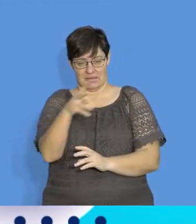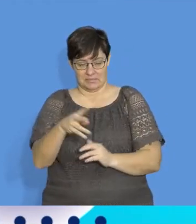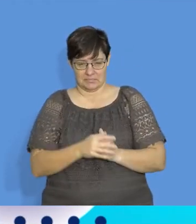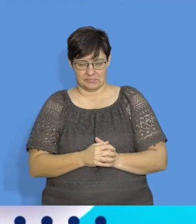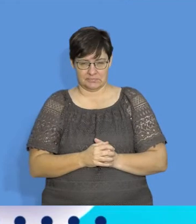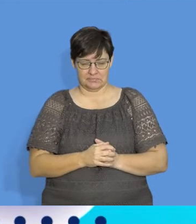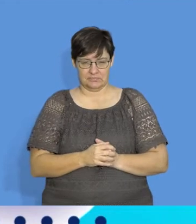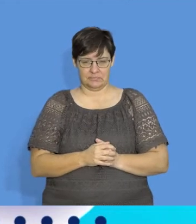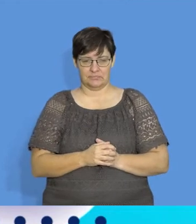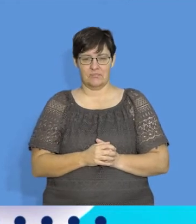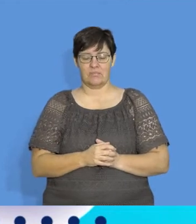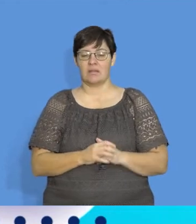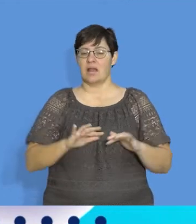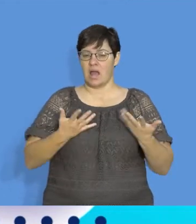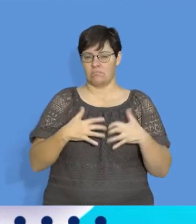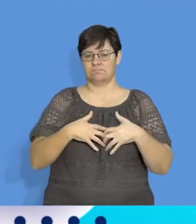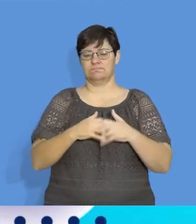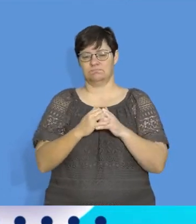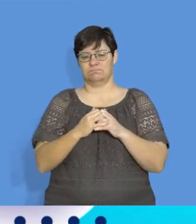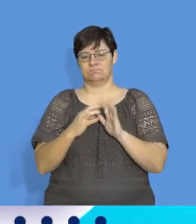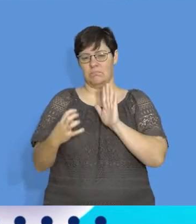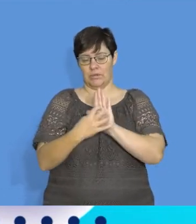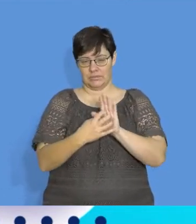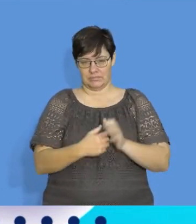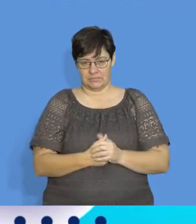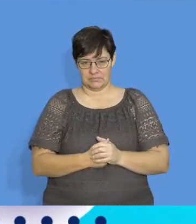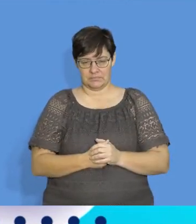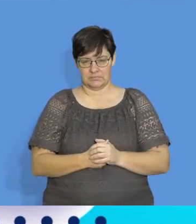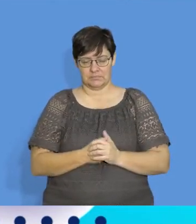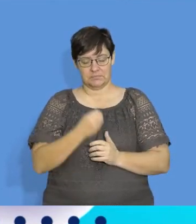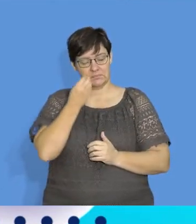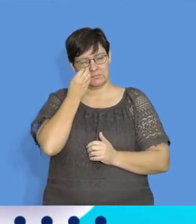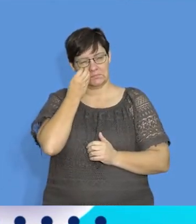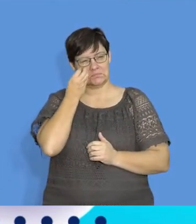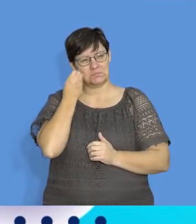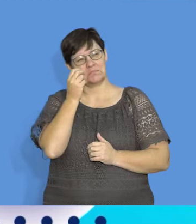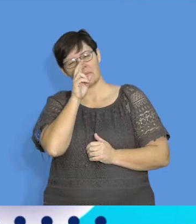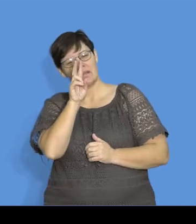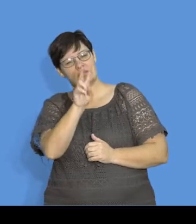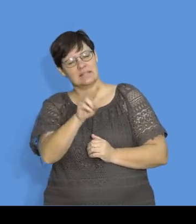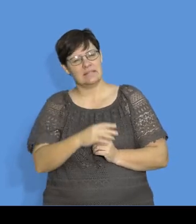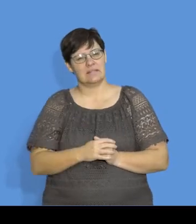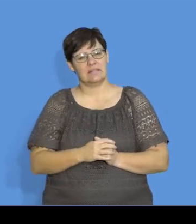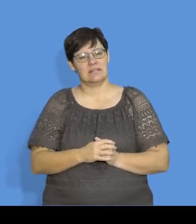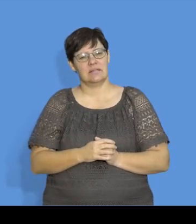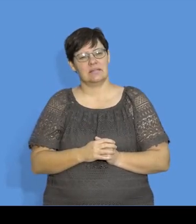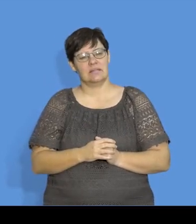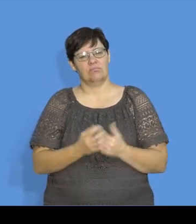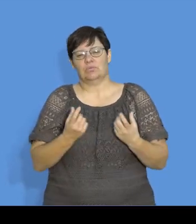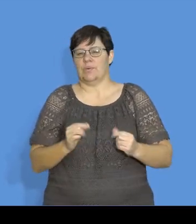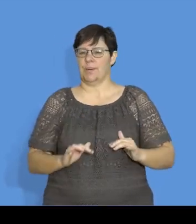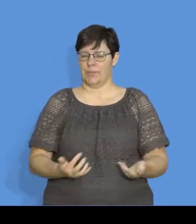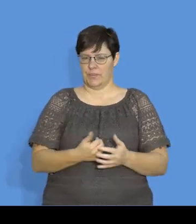Okay, that's how we're going to draw our scatter plot. Okay, let's see how we do